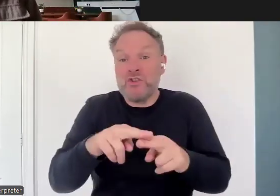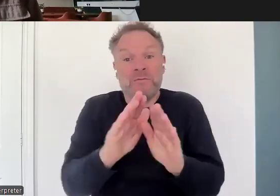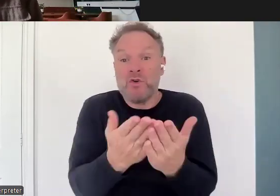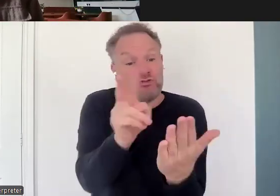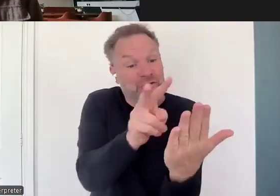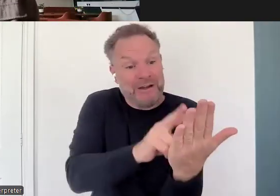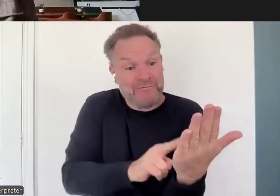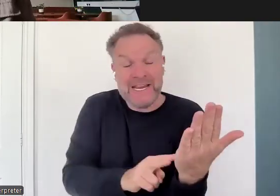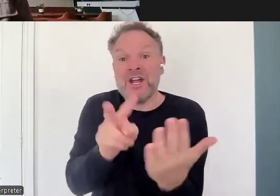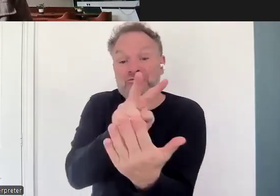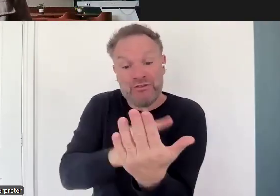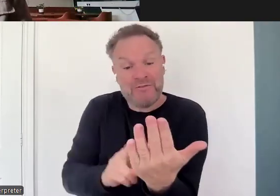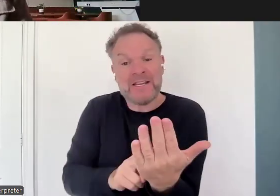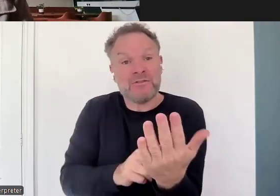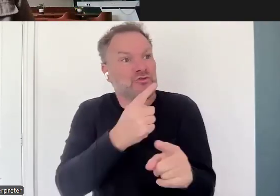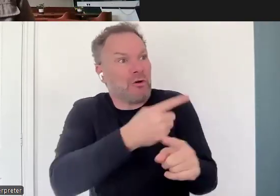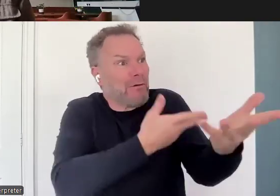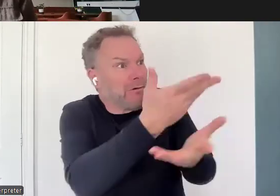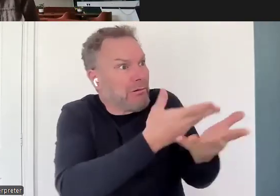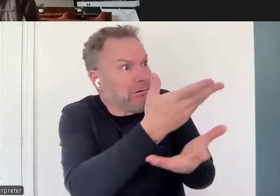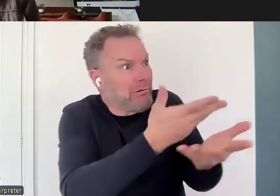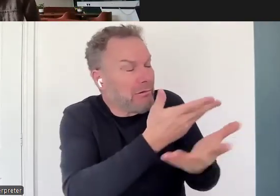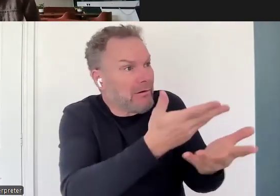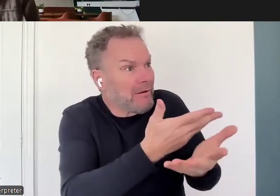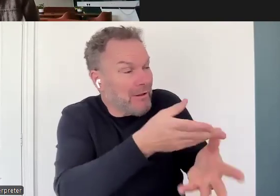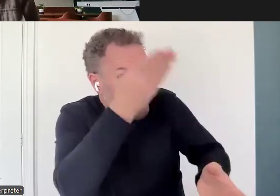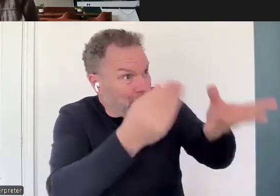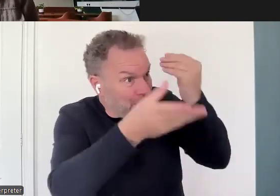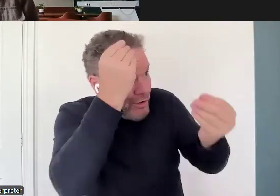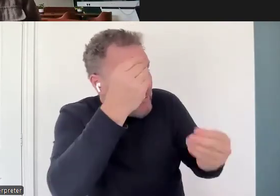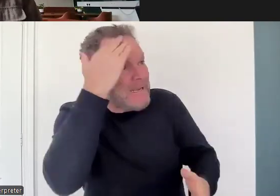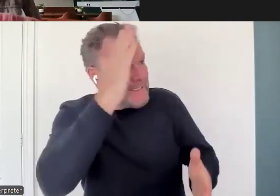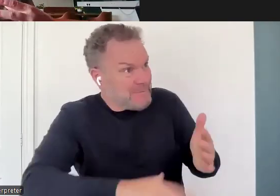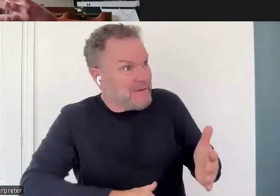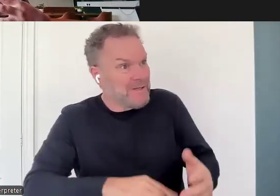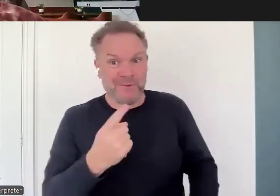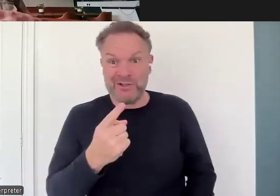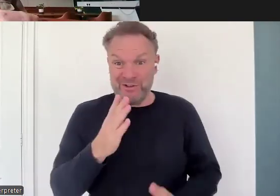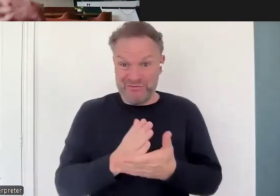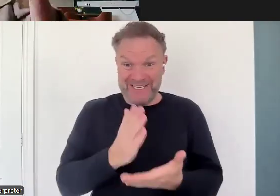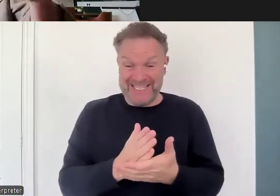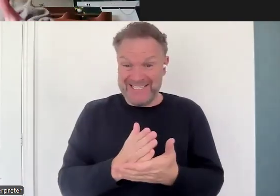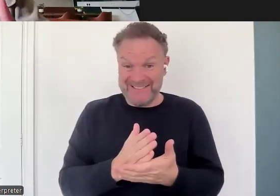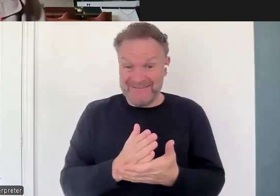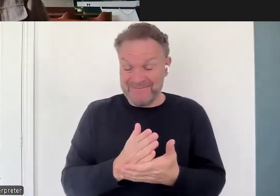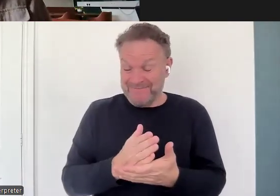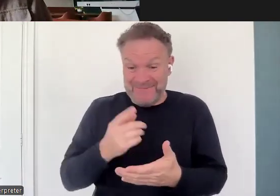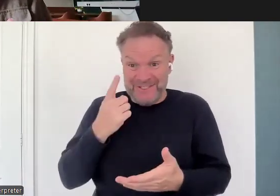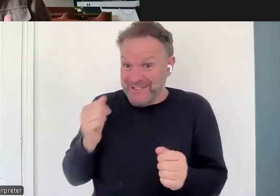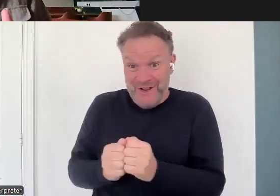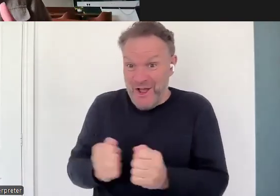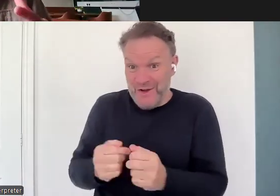can have spoken to all of the other parents. You can draw on all of your past experience. But ultimately, that will only take you so